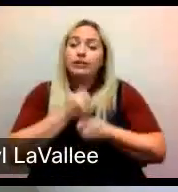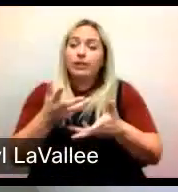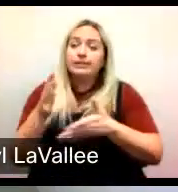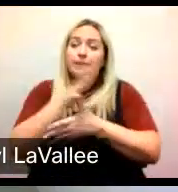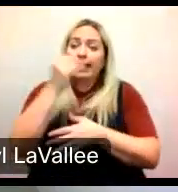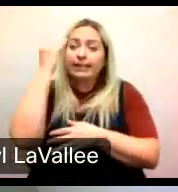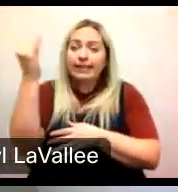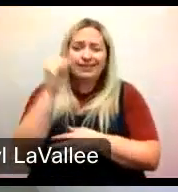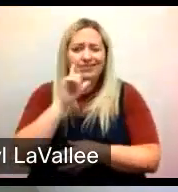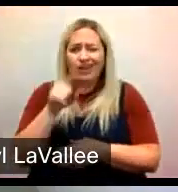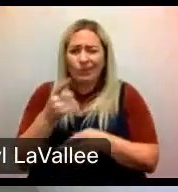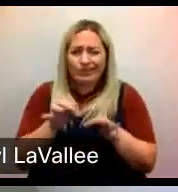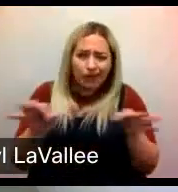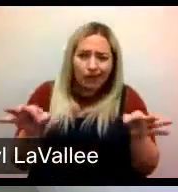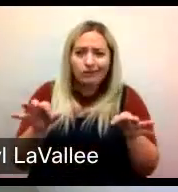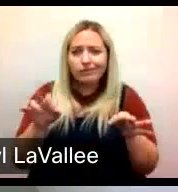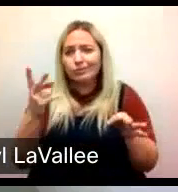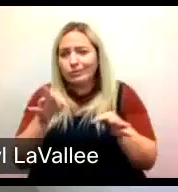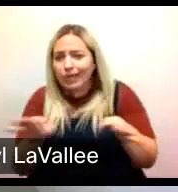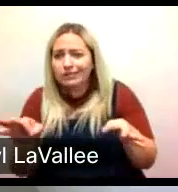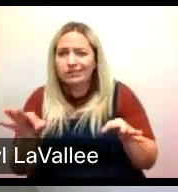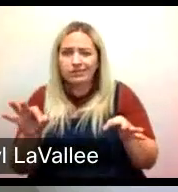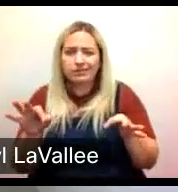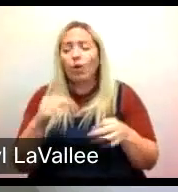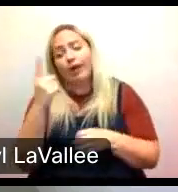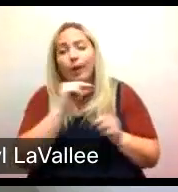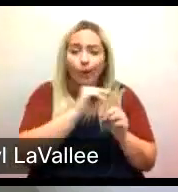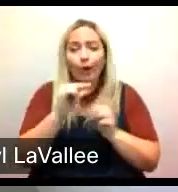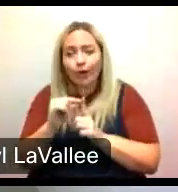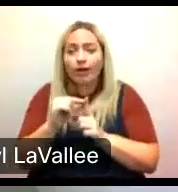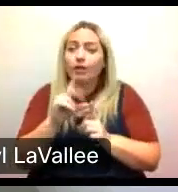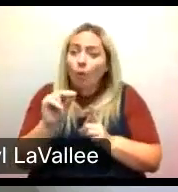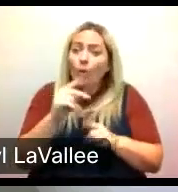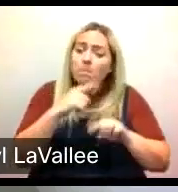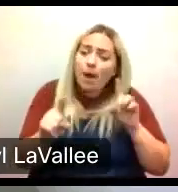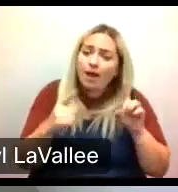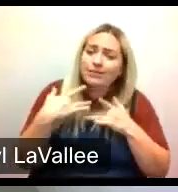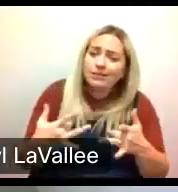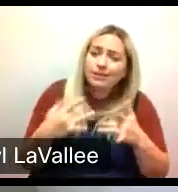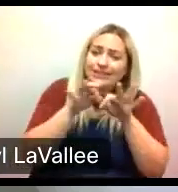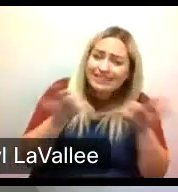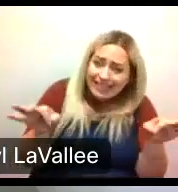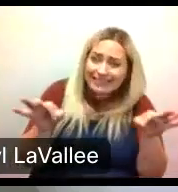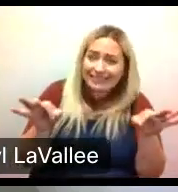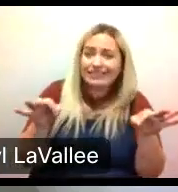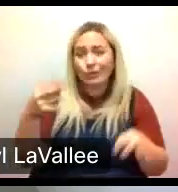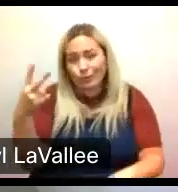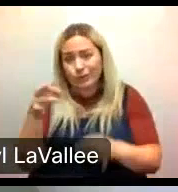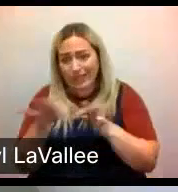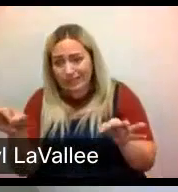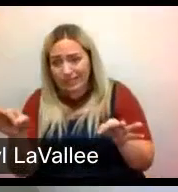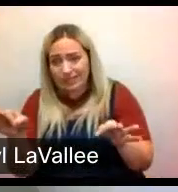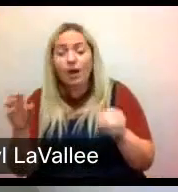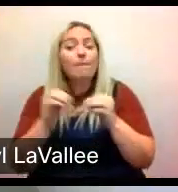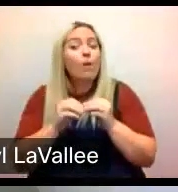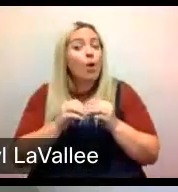not just a sentence or two. It's usually, or sorry, it's not just a word or two. It's usually a sentence or two. It's more complete and